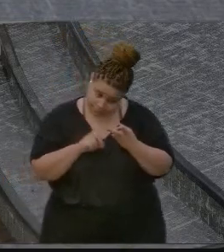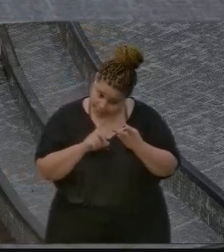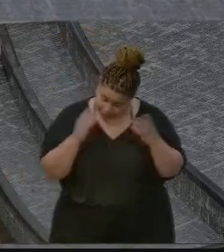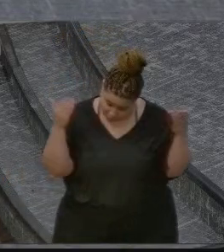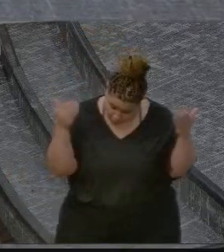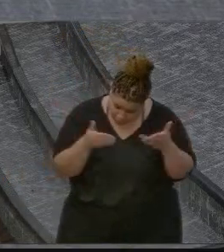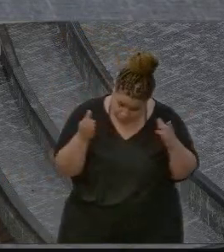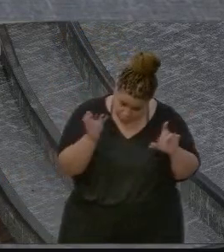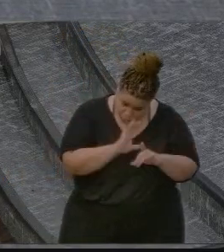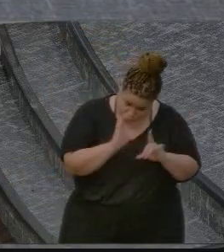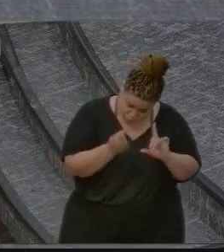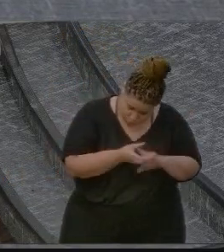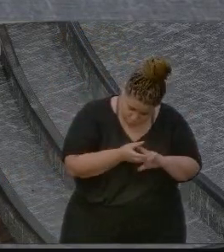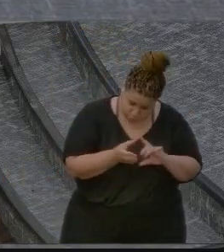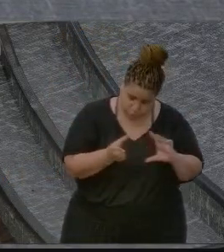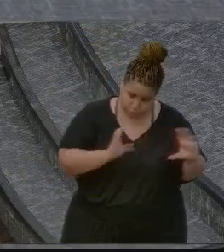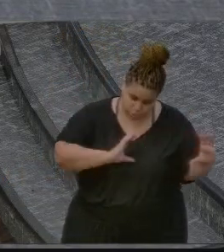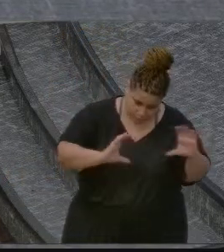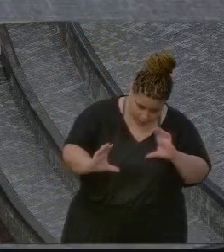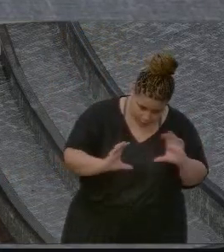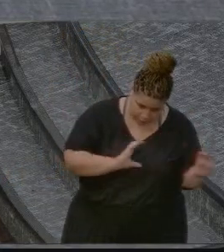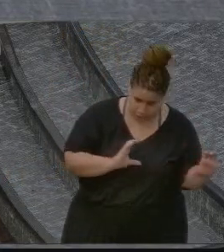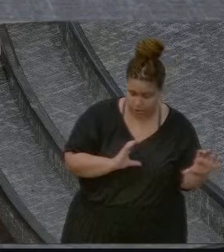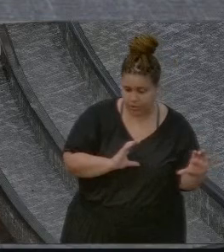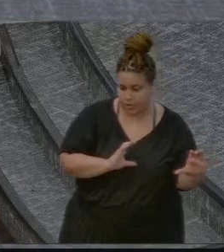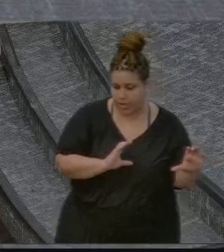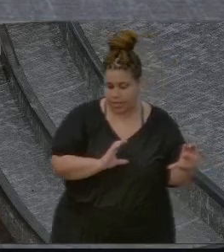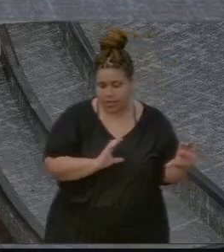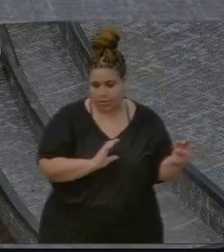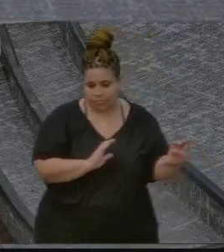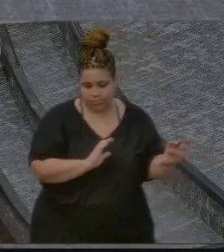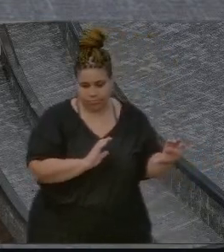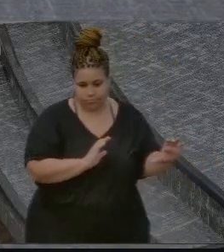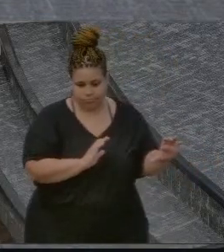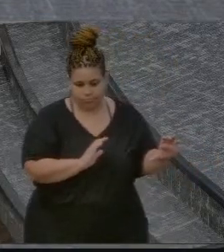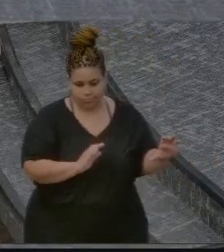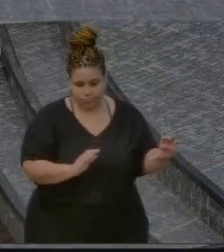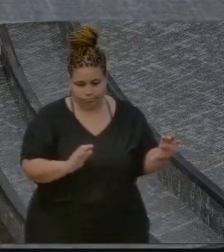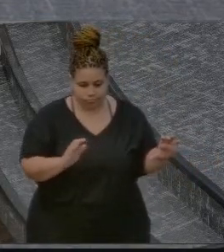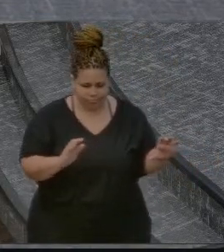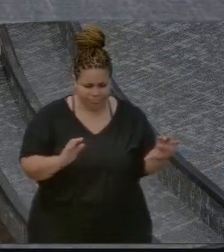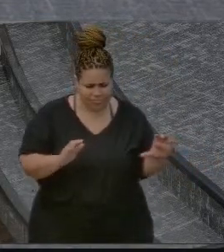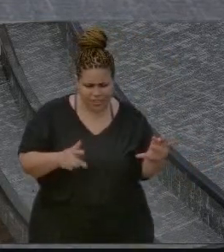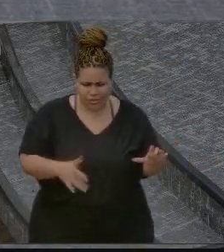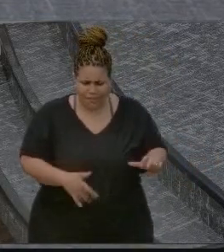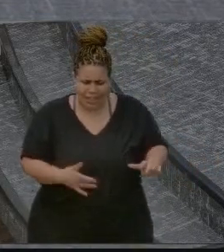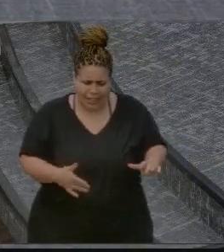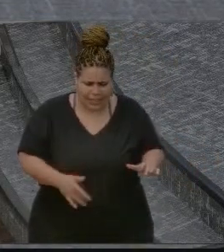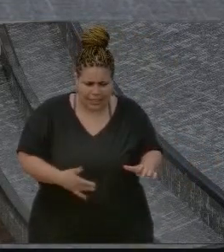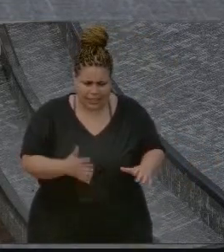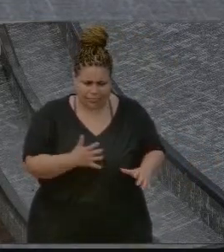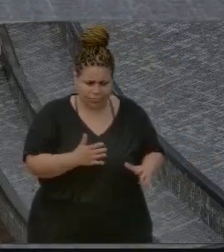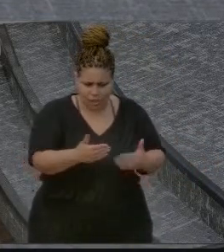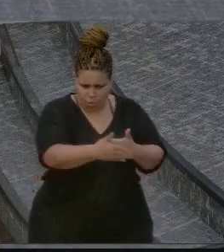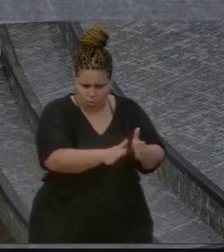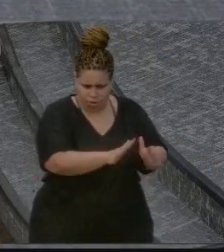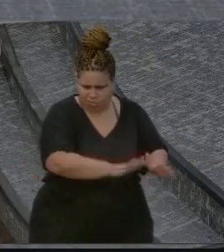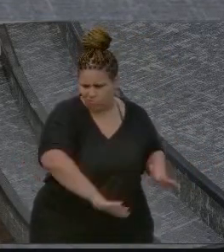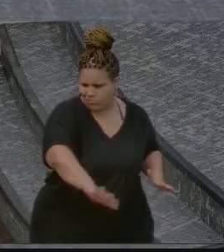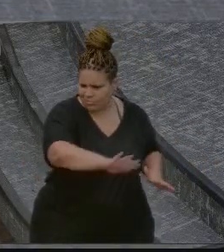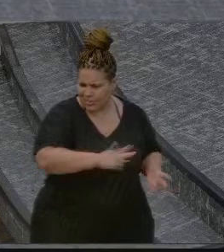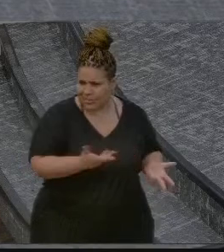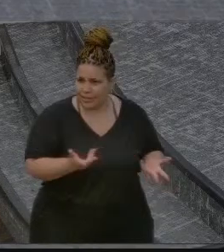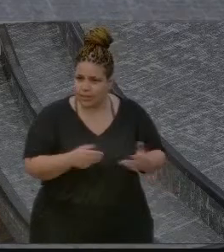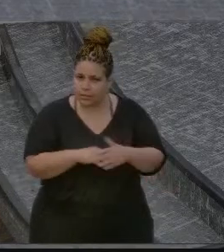it has circulated, not just in my mind, but in conversations that I've had, maybe even